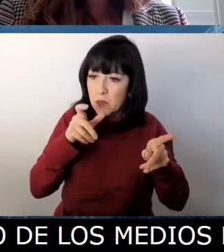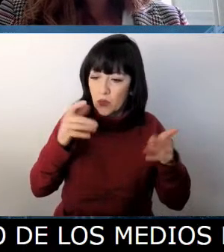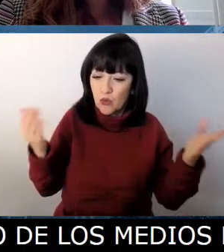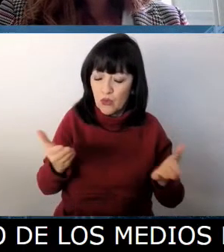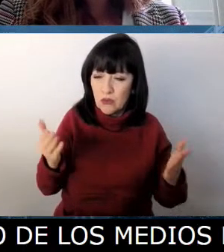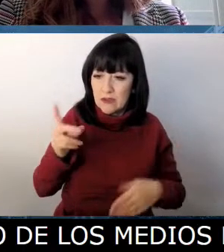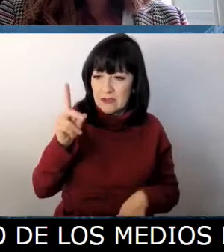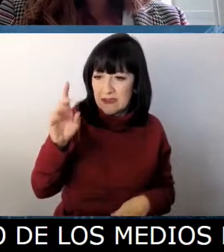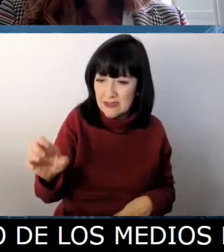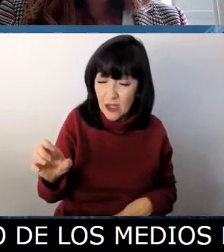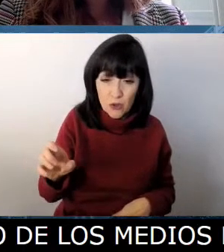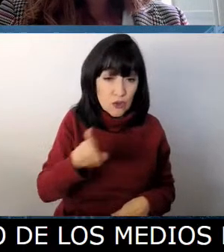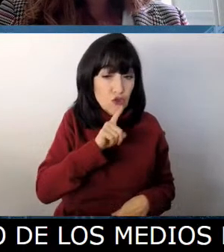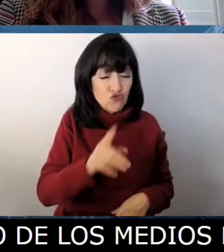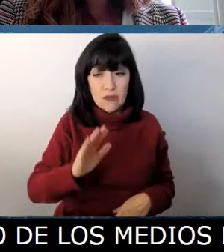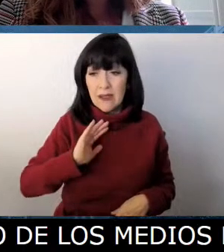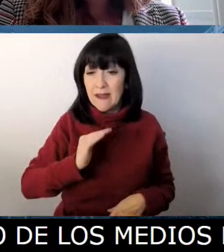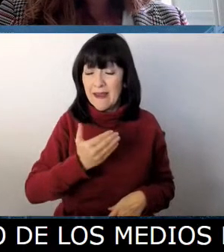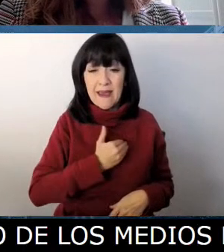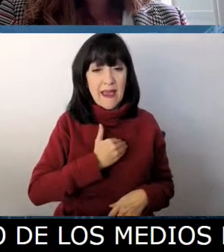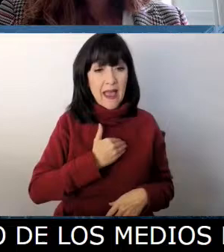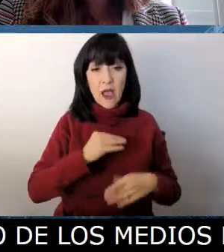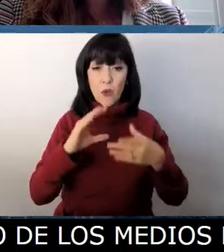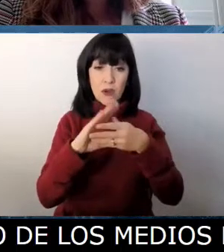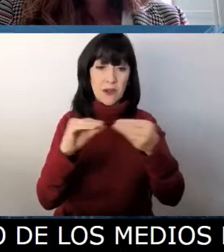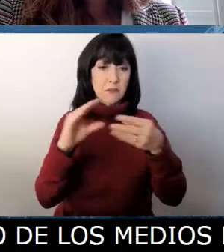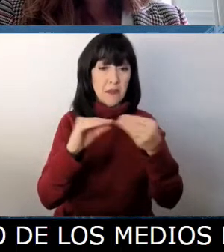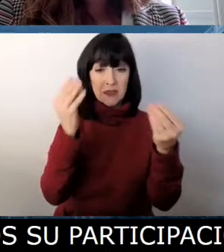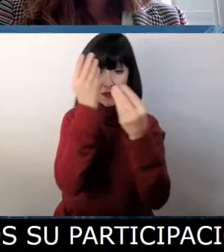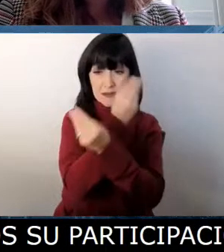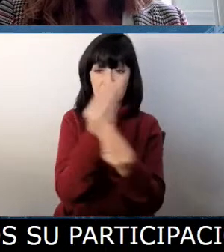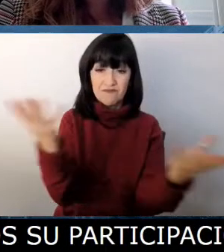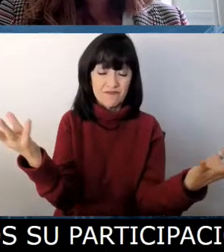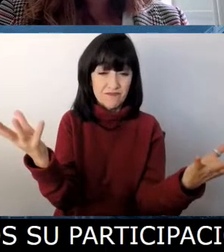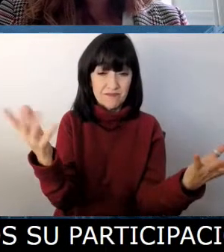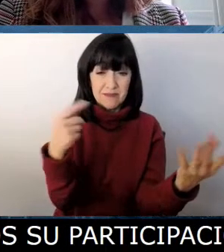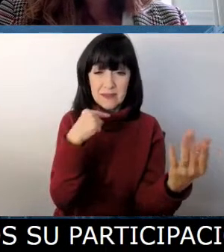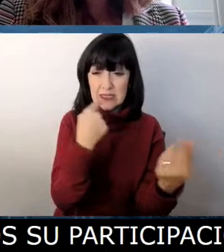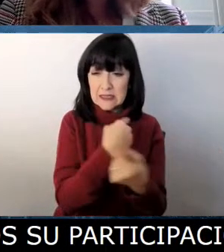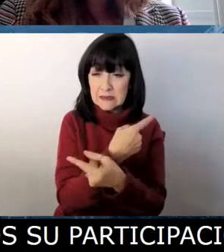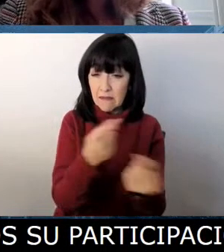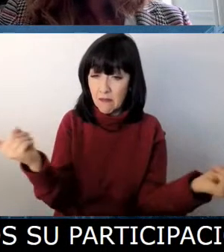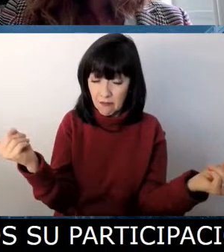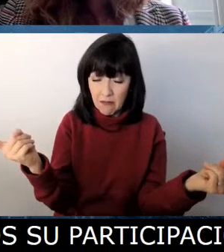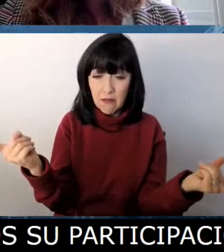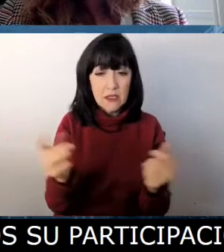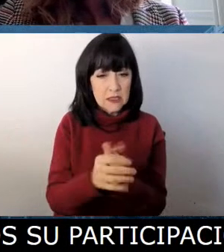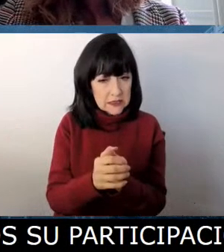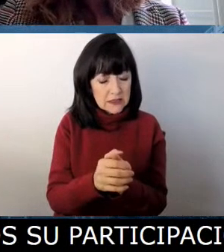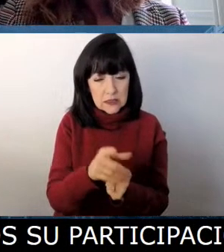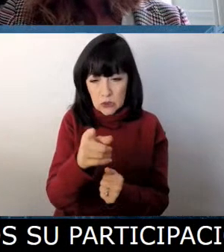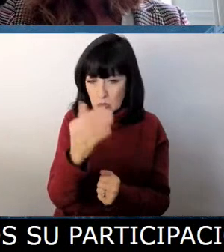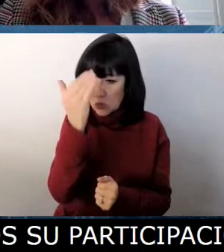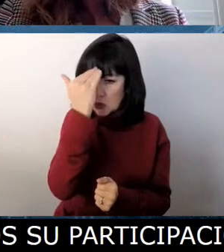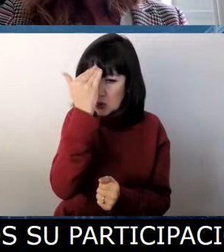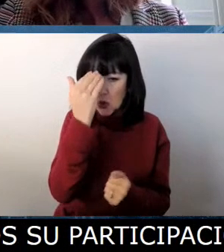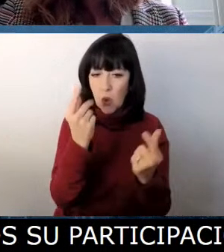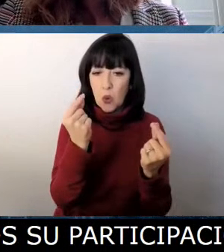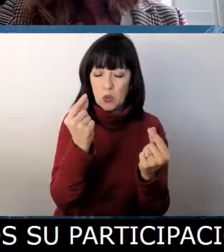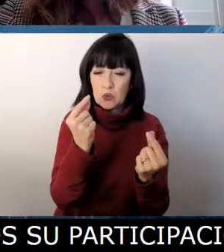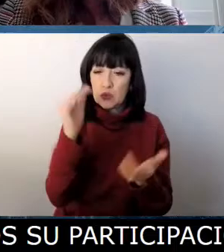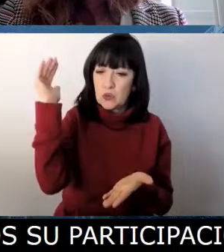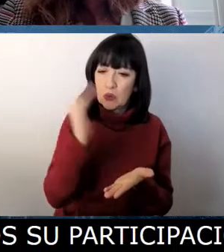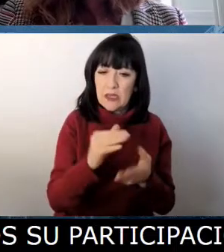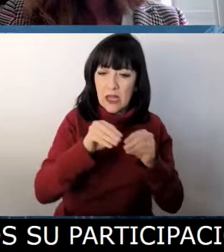message is really pretty simple. Do those things that we know help reduce spread. Wear your mask